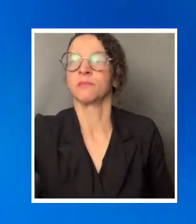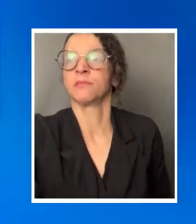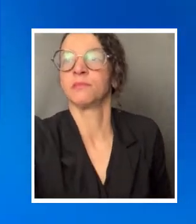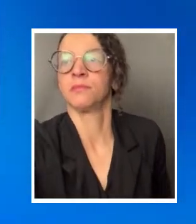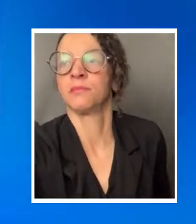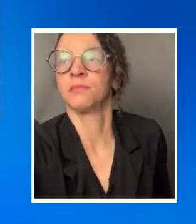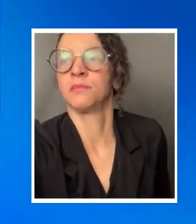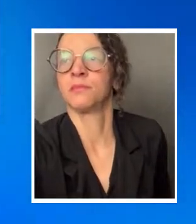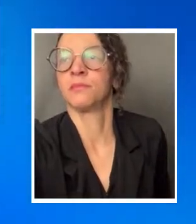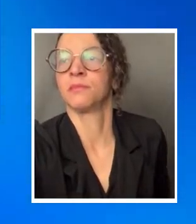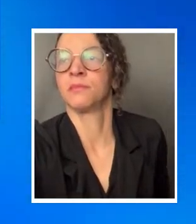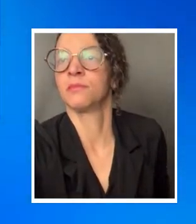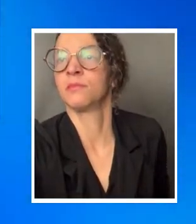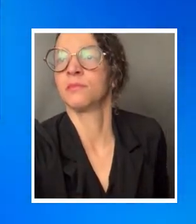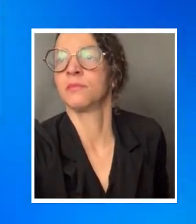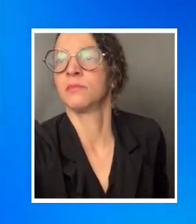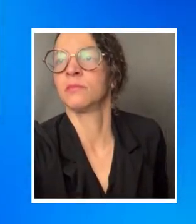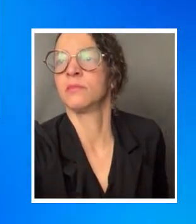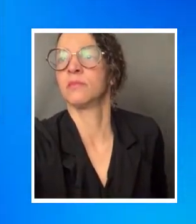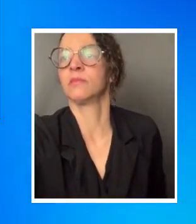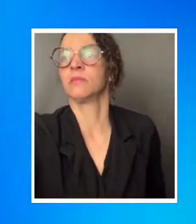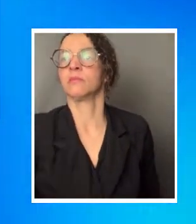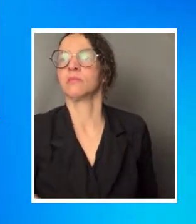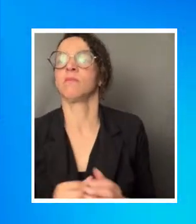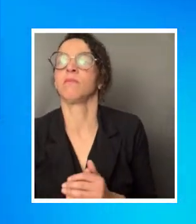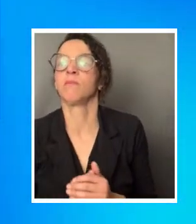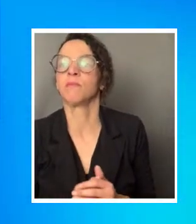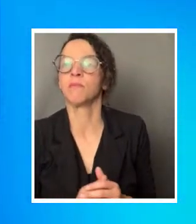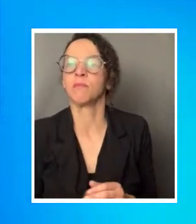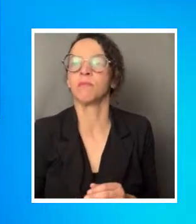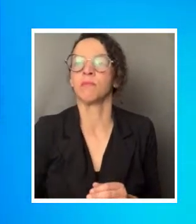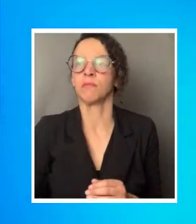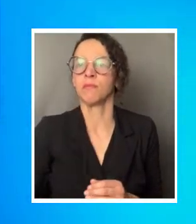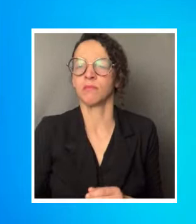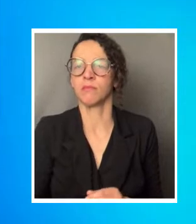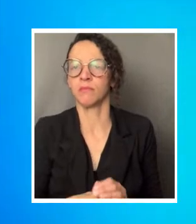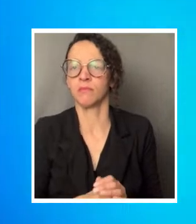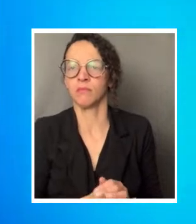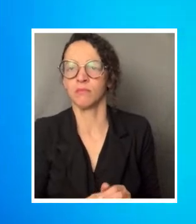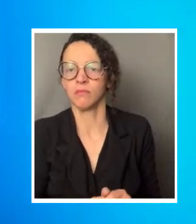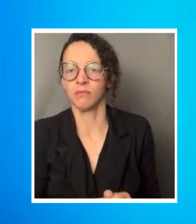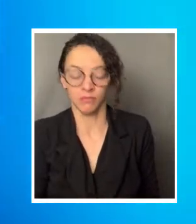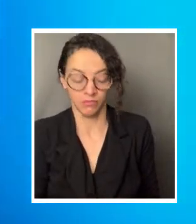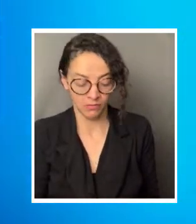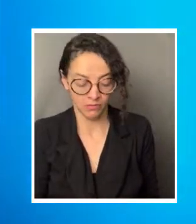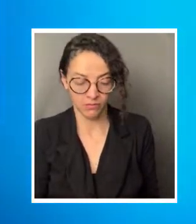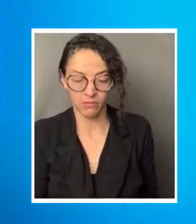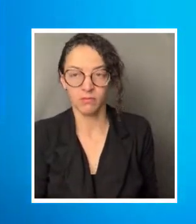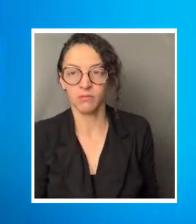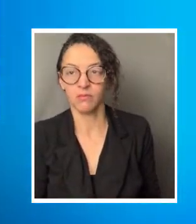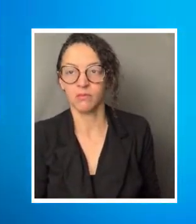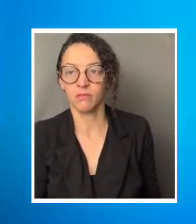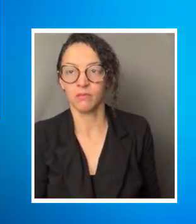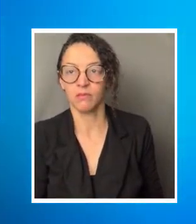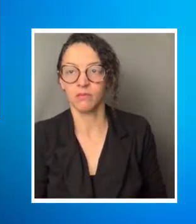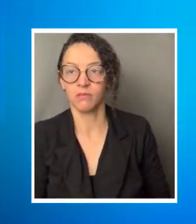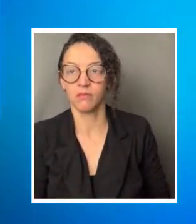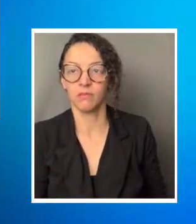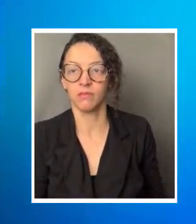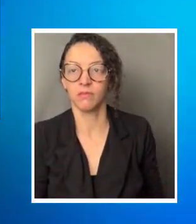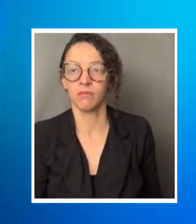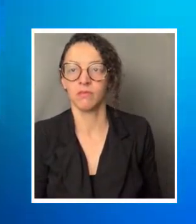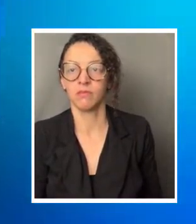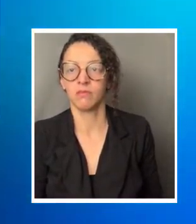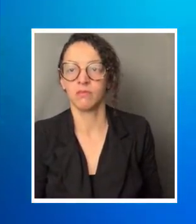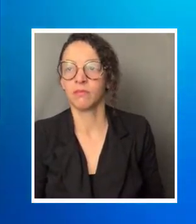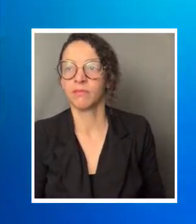And sometimes we do have an issue where like you'll see the interpreter and he's kind of typing, and it's always because we absolutely have to be kind of communicating, but we